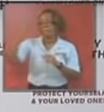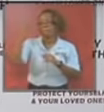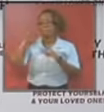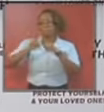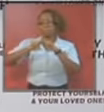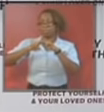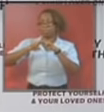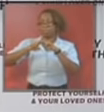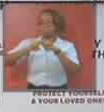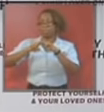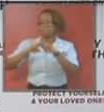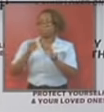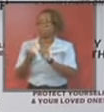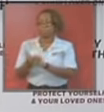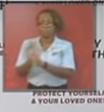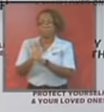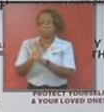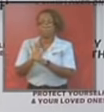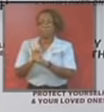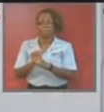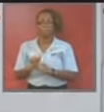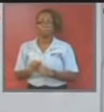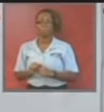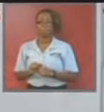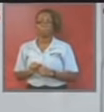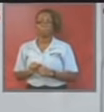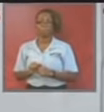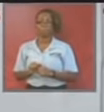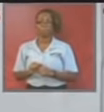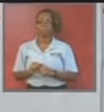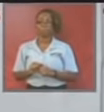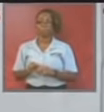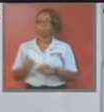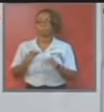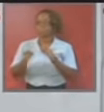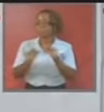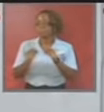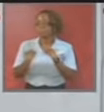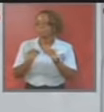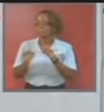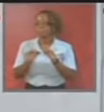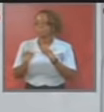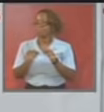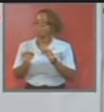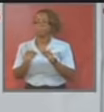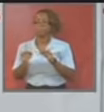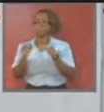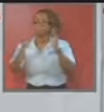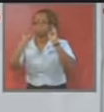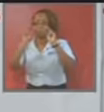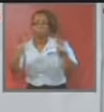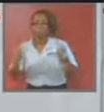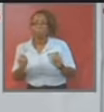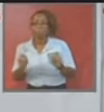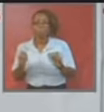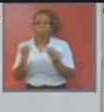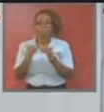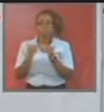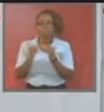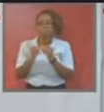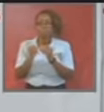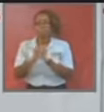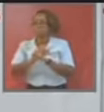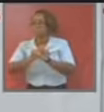the questions. To explain the map in a little more detail, I don't know if we can put the map back up, but what we just see